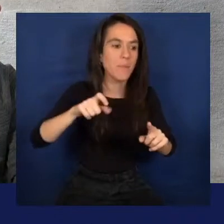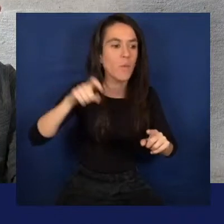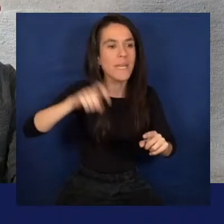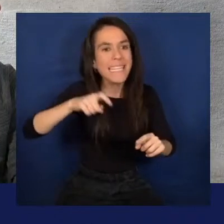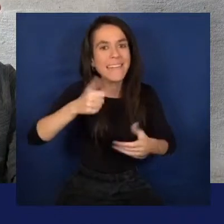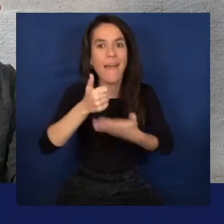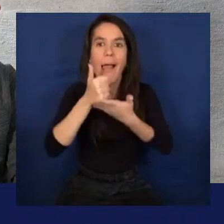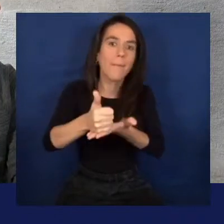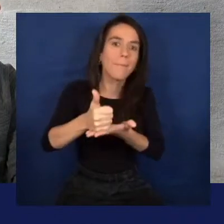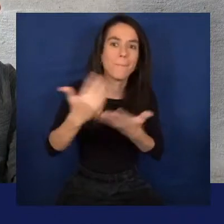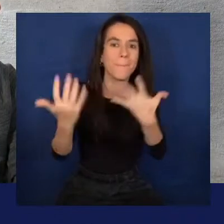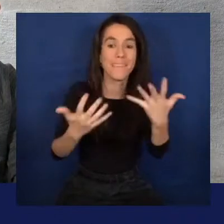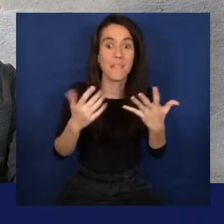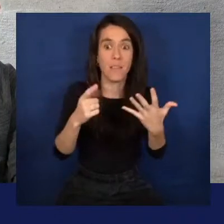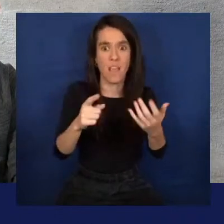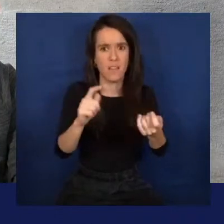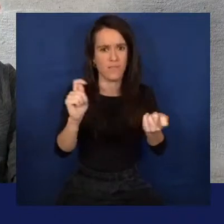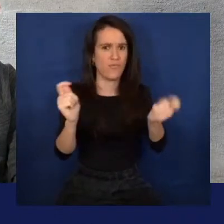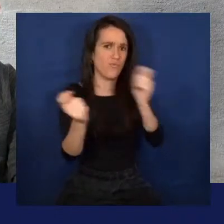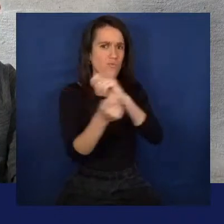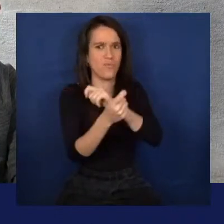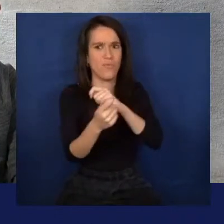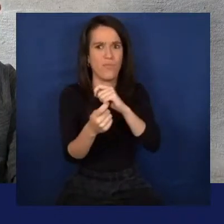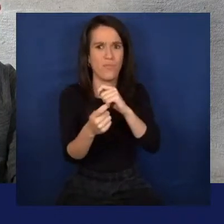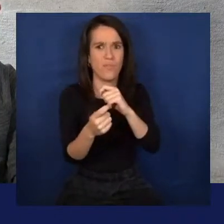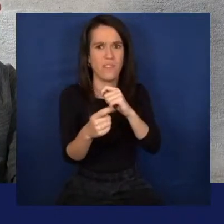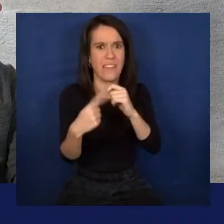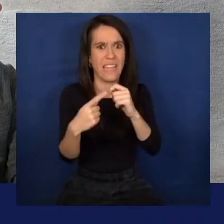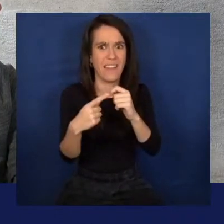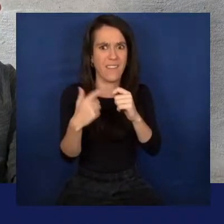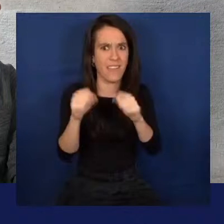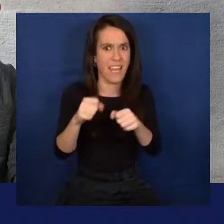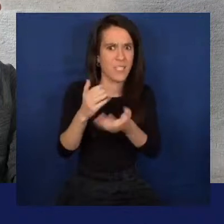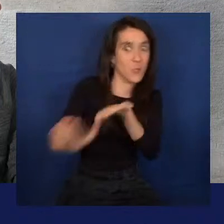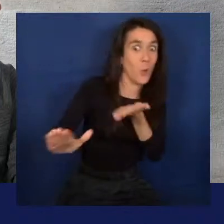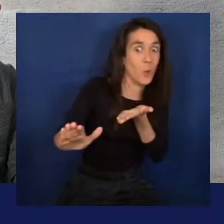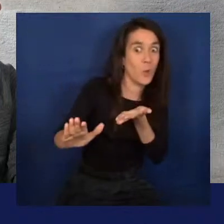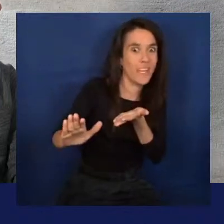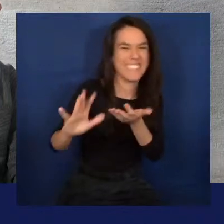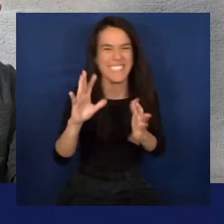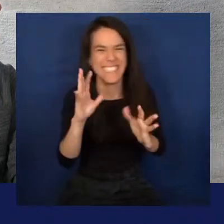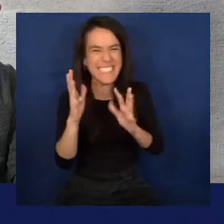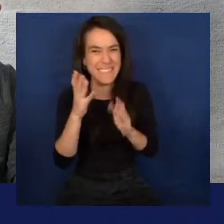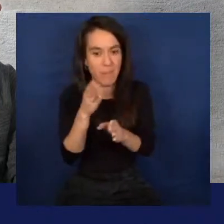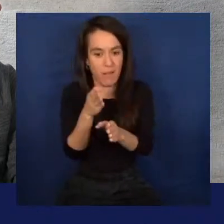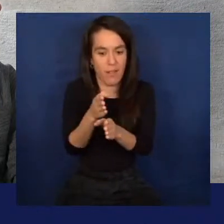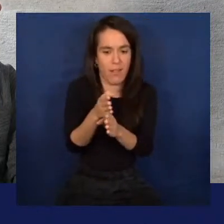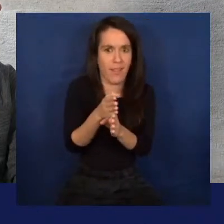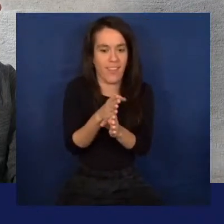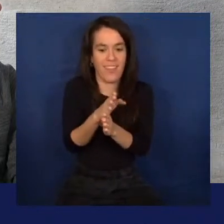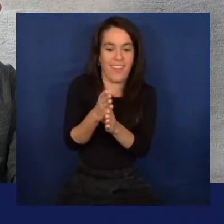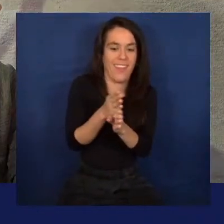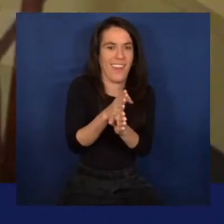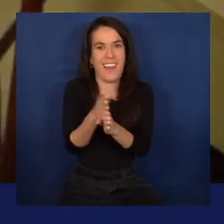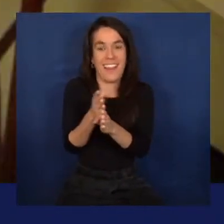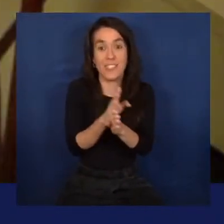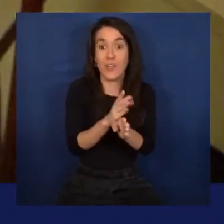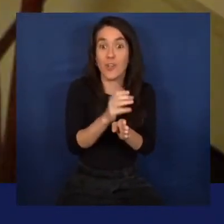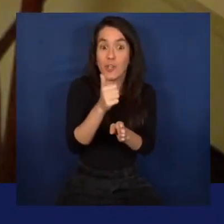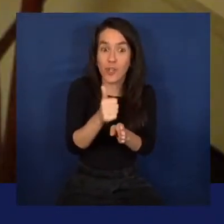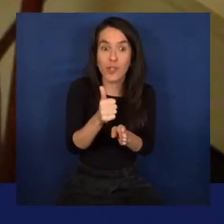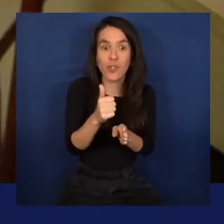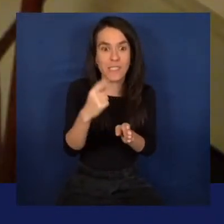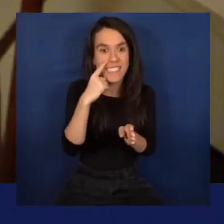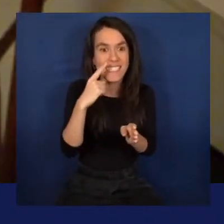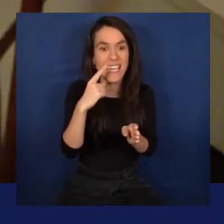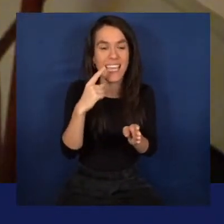can revert it and say, hey, I'm going to exclude this student. So by including my intent in the code, it's like, yeah, this is the